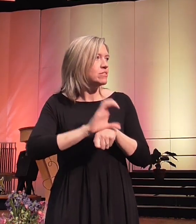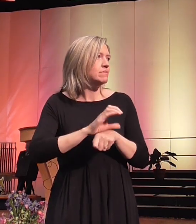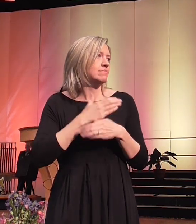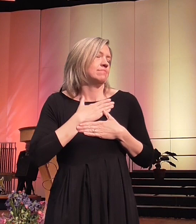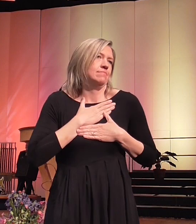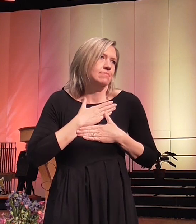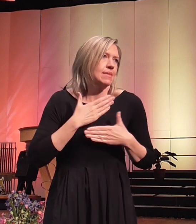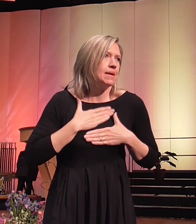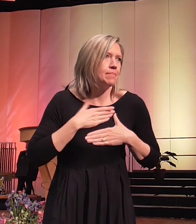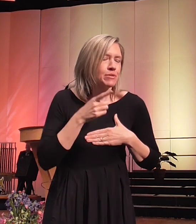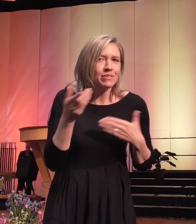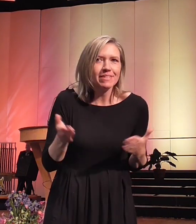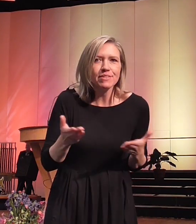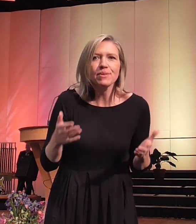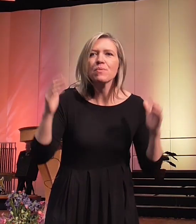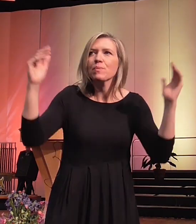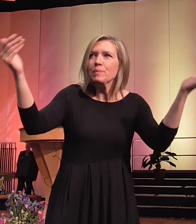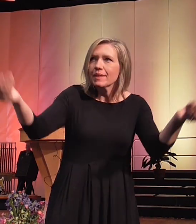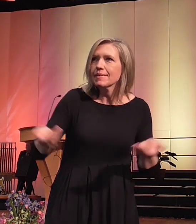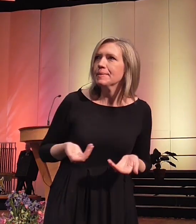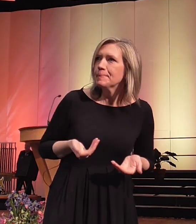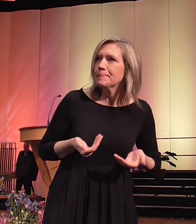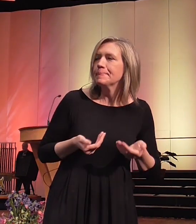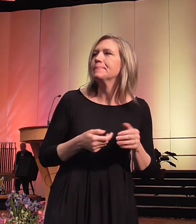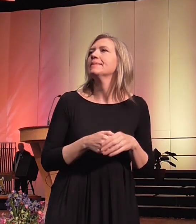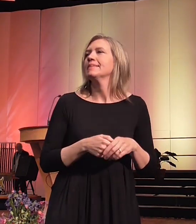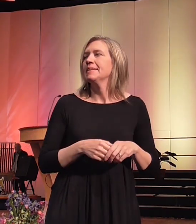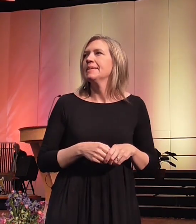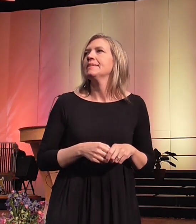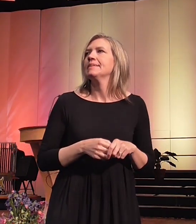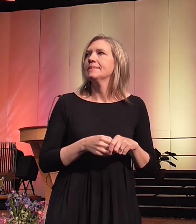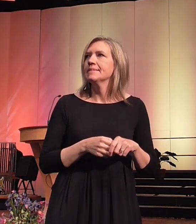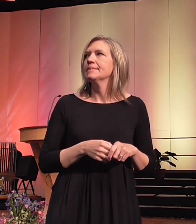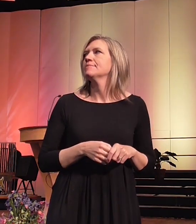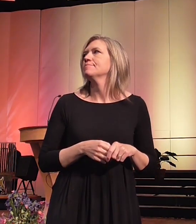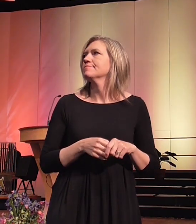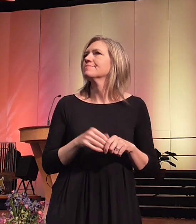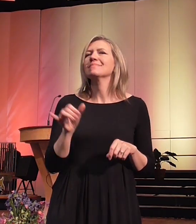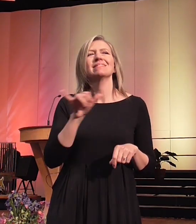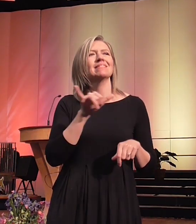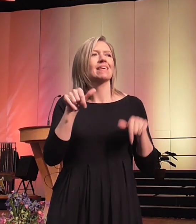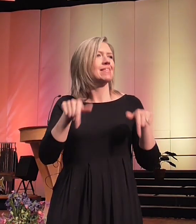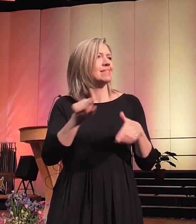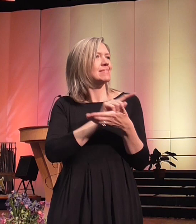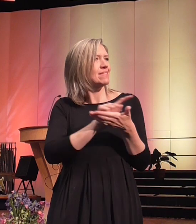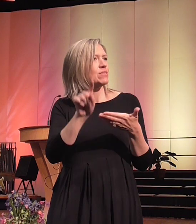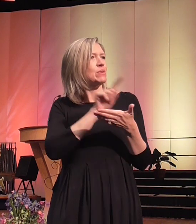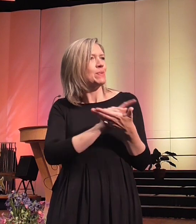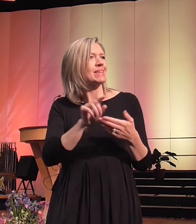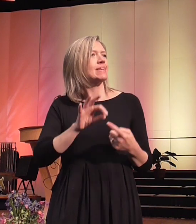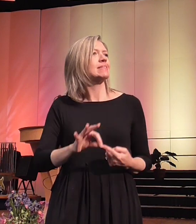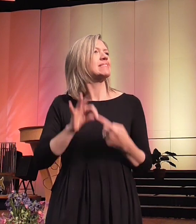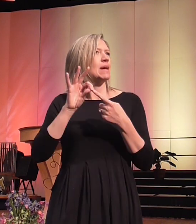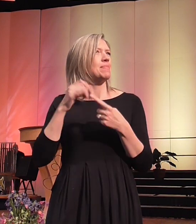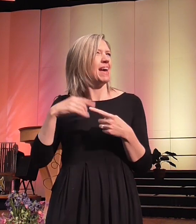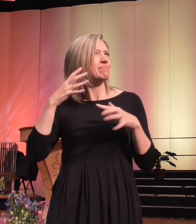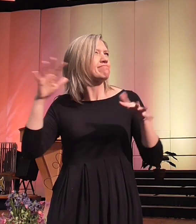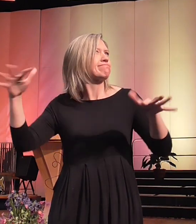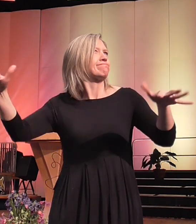we're so glad that you're here. We welcome you, and it's like this way every week, except for the ringing.